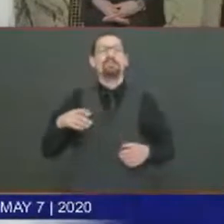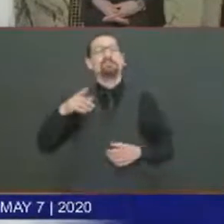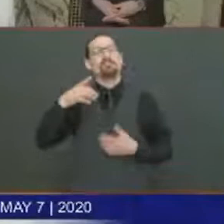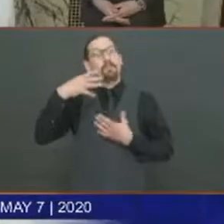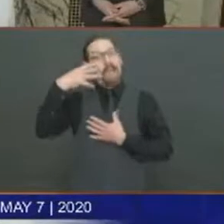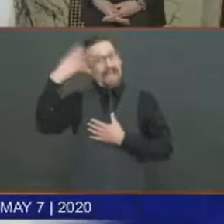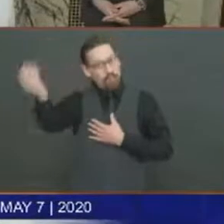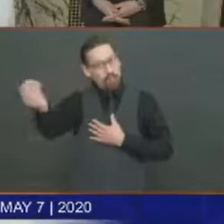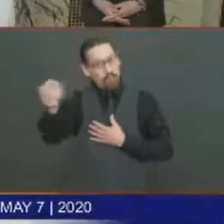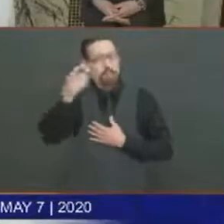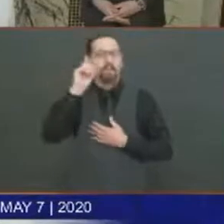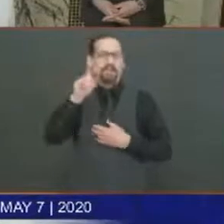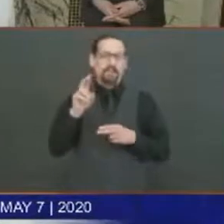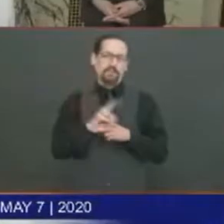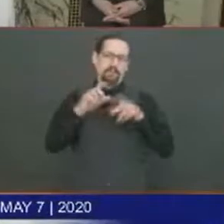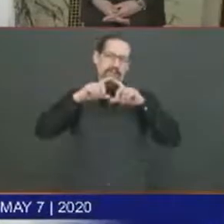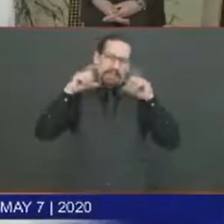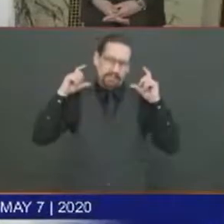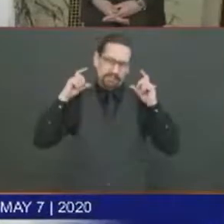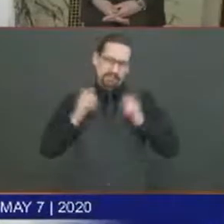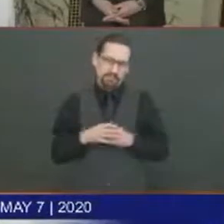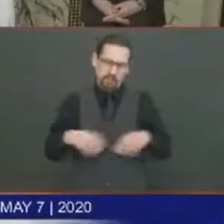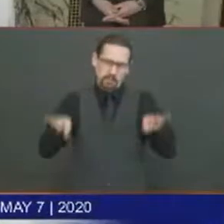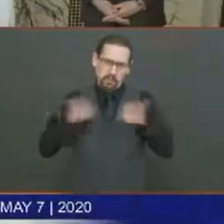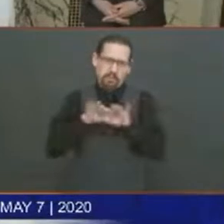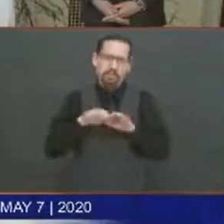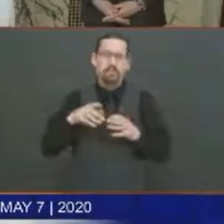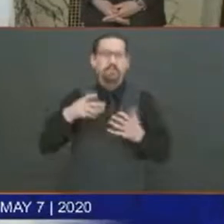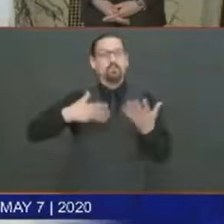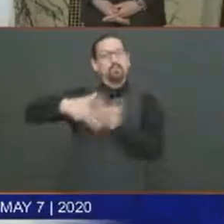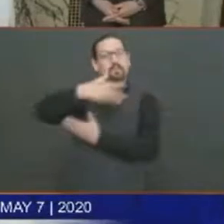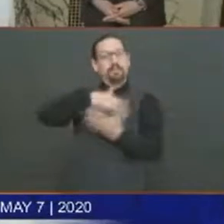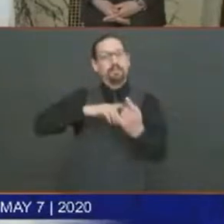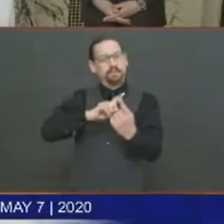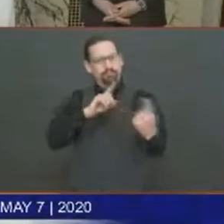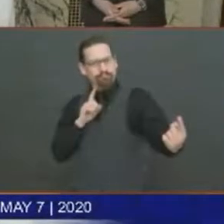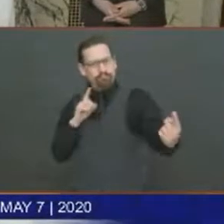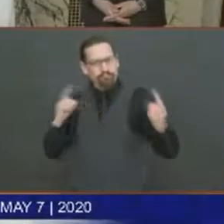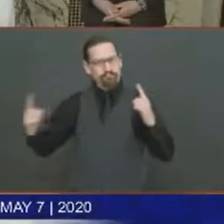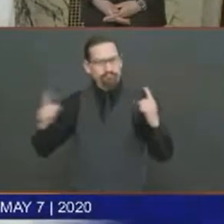And keep yourself away from people, minimum of 6 feet.